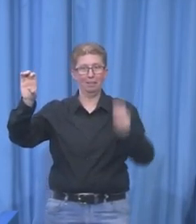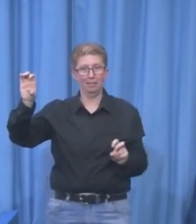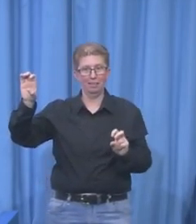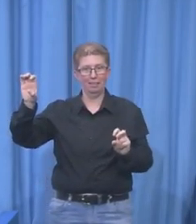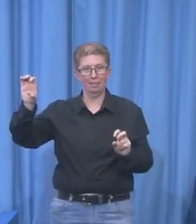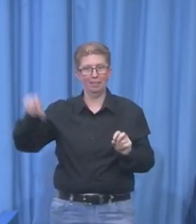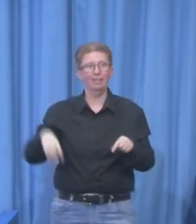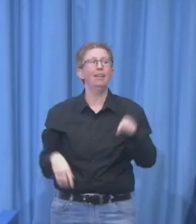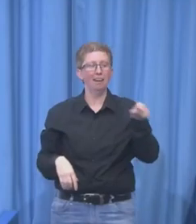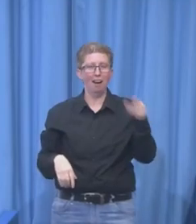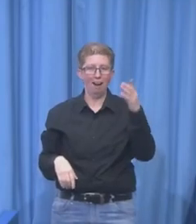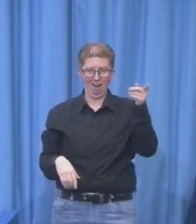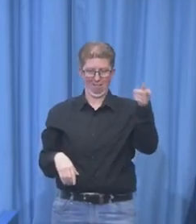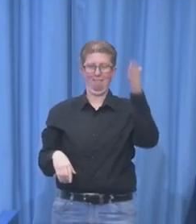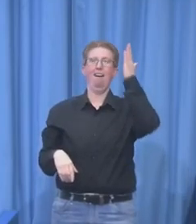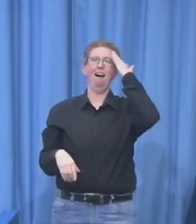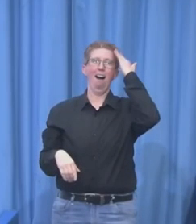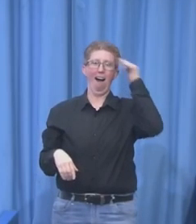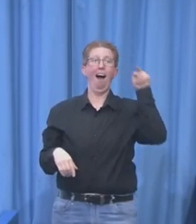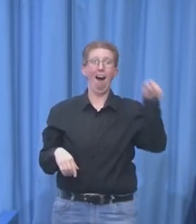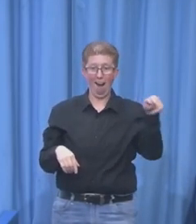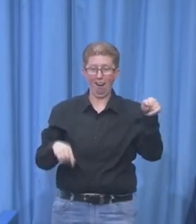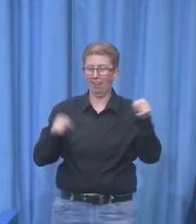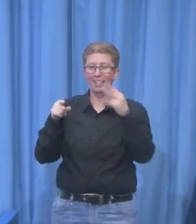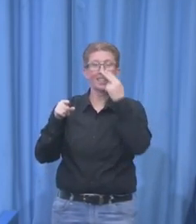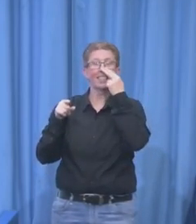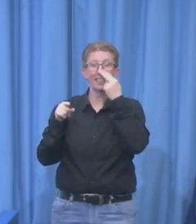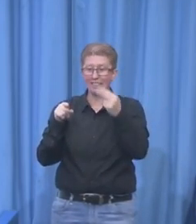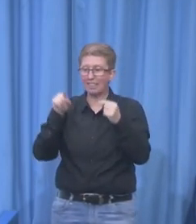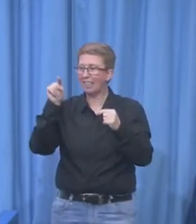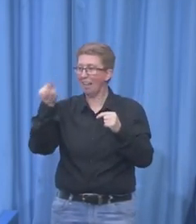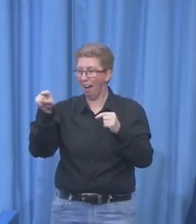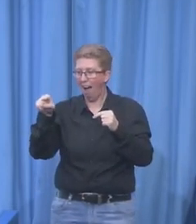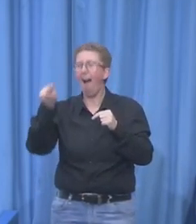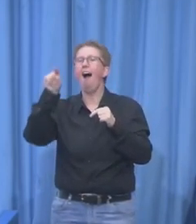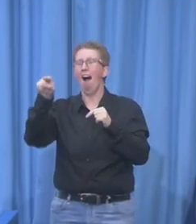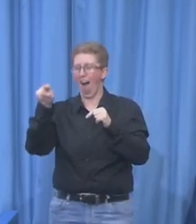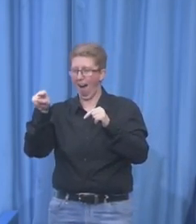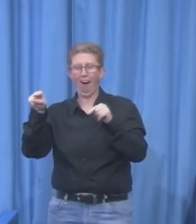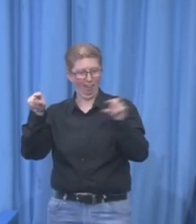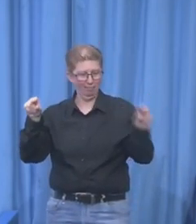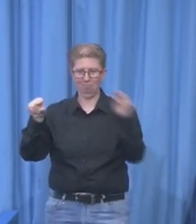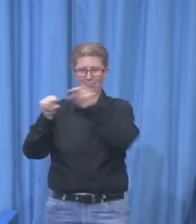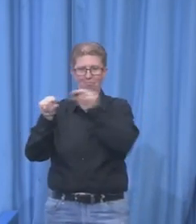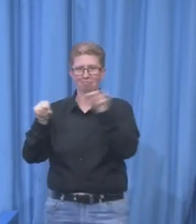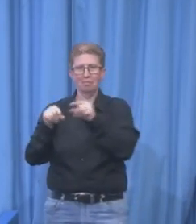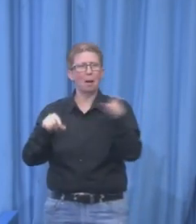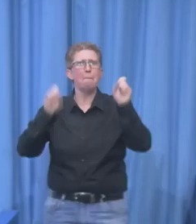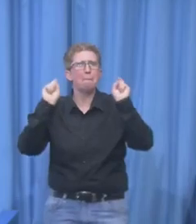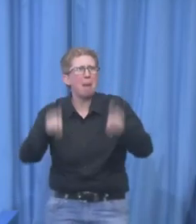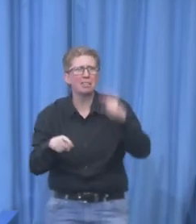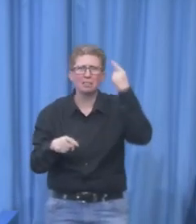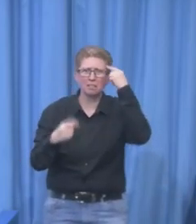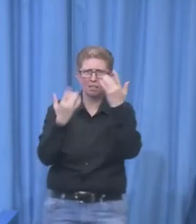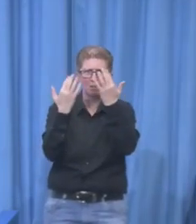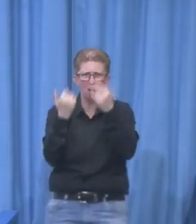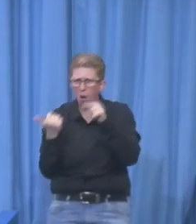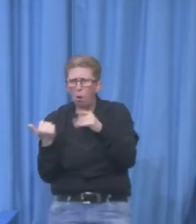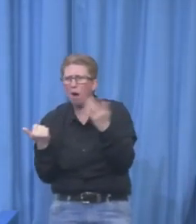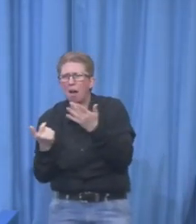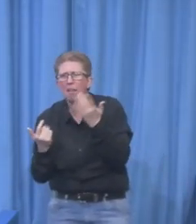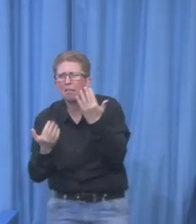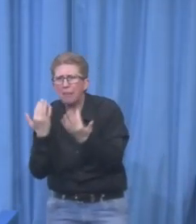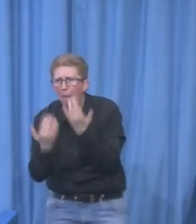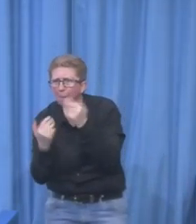20. She never makes a mistake. Do we care if she uses this versus counting? No, we